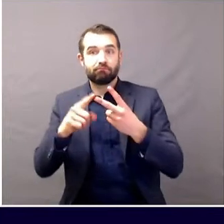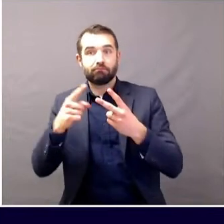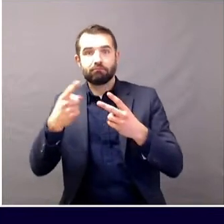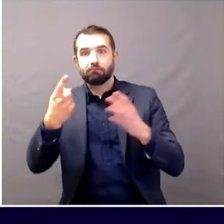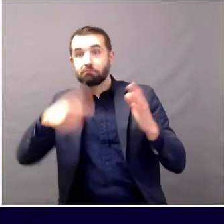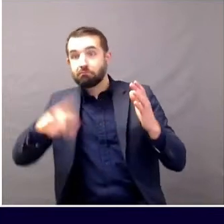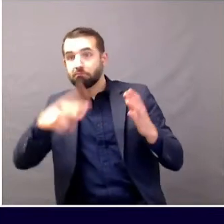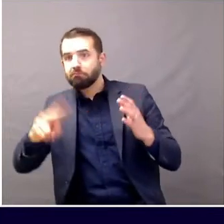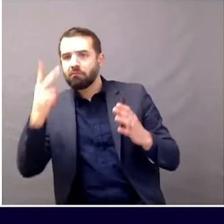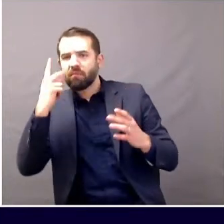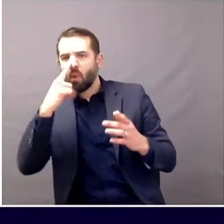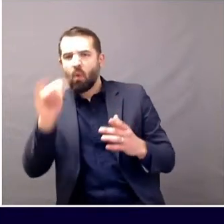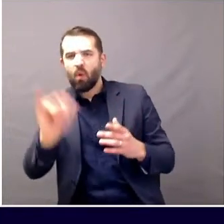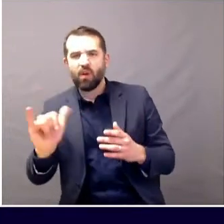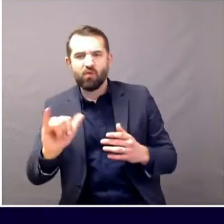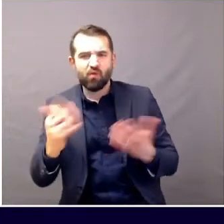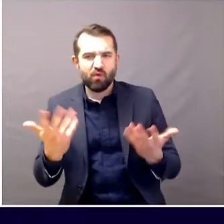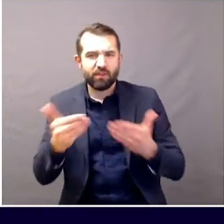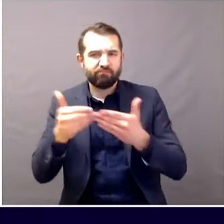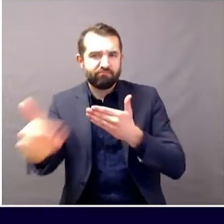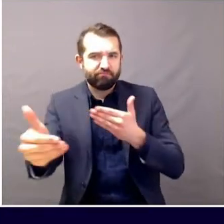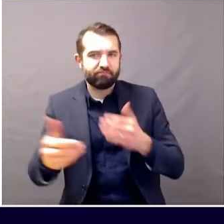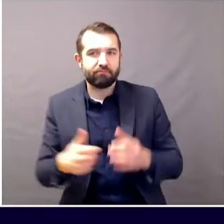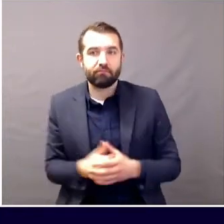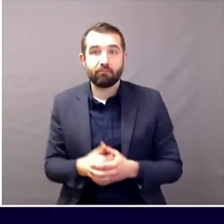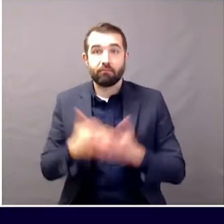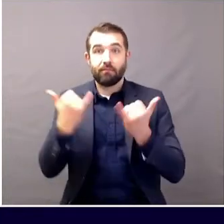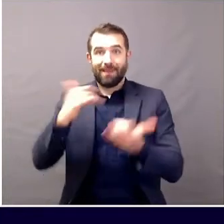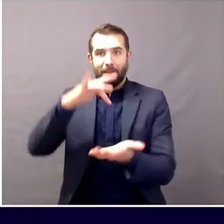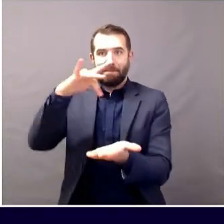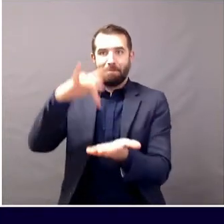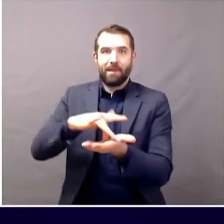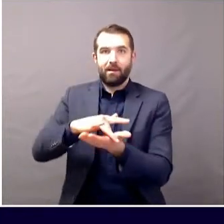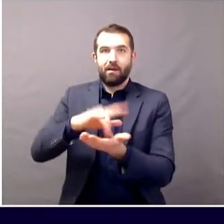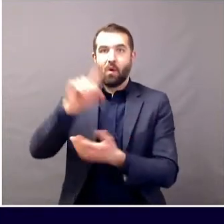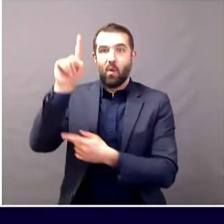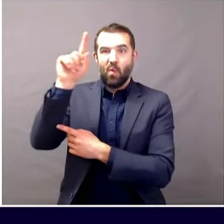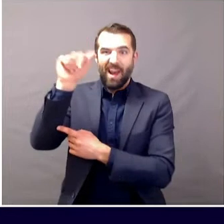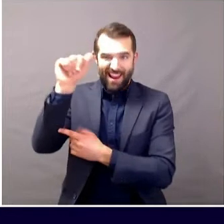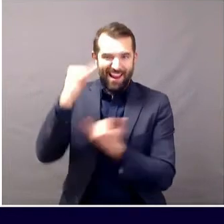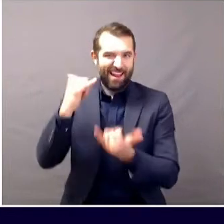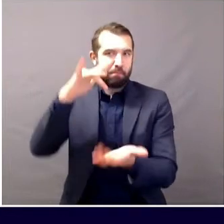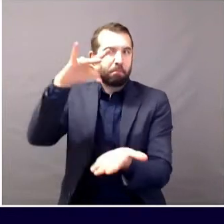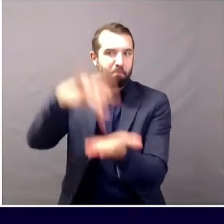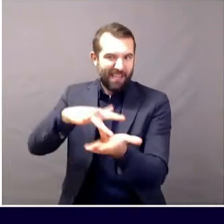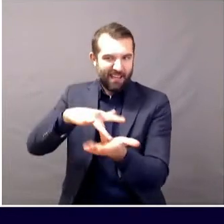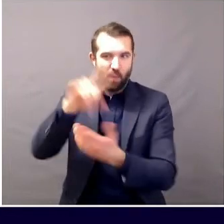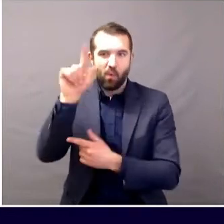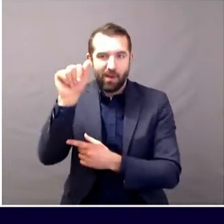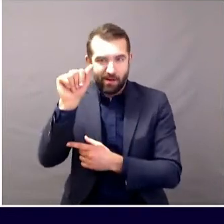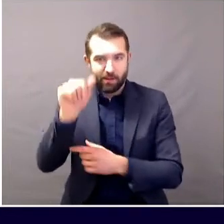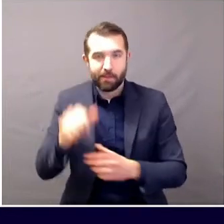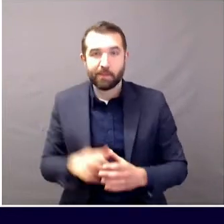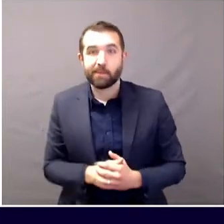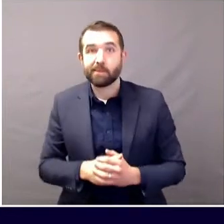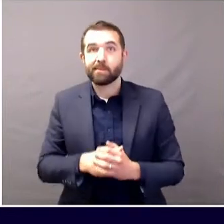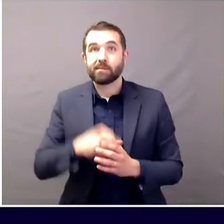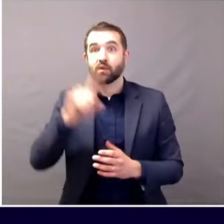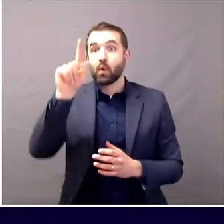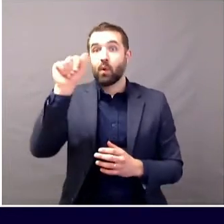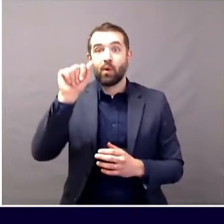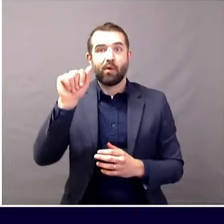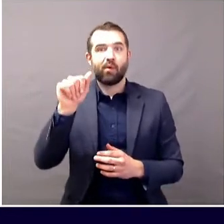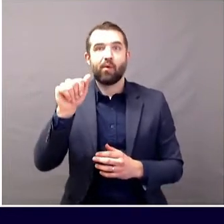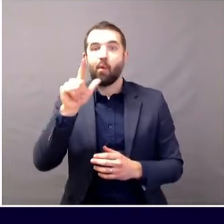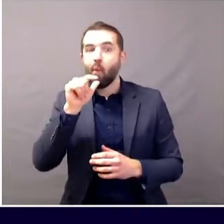are squarely in the midst of phase 1A of our vaccine rollout. 1A focuses largely on 2